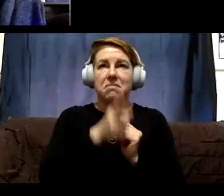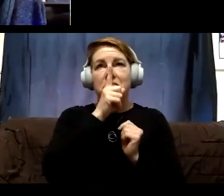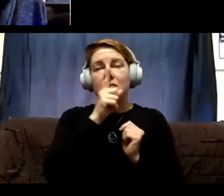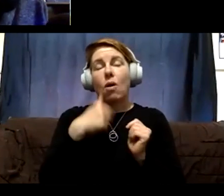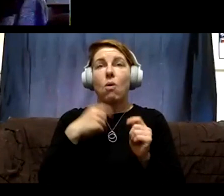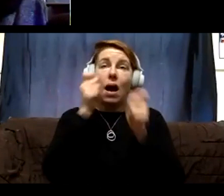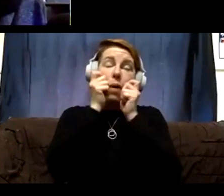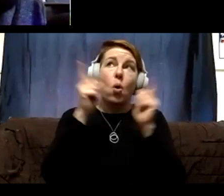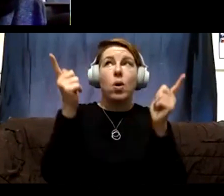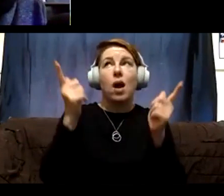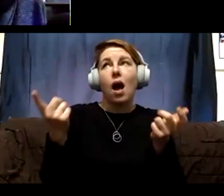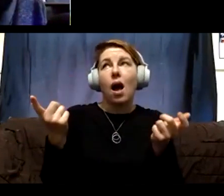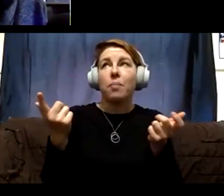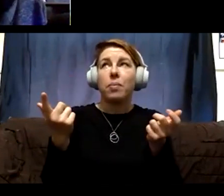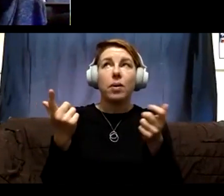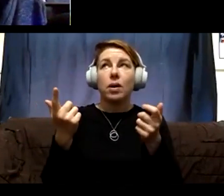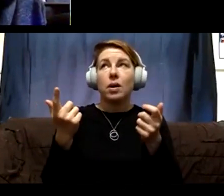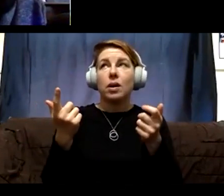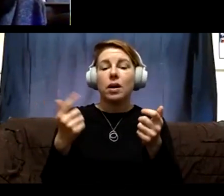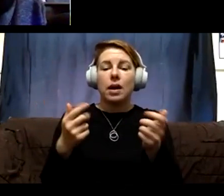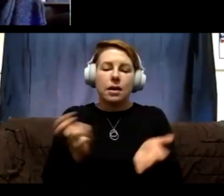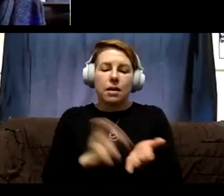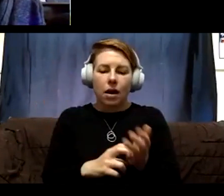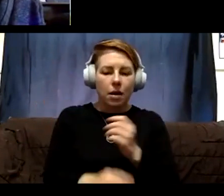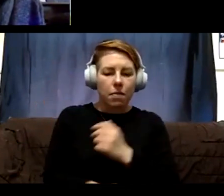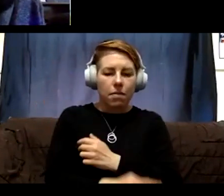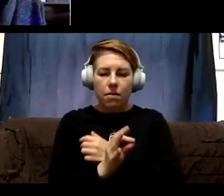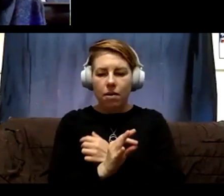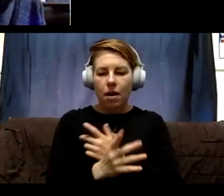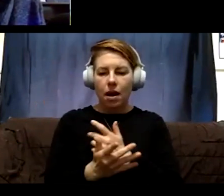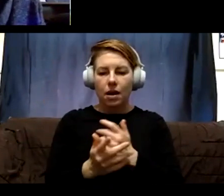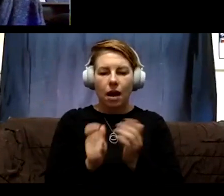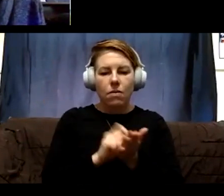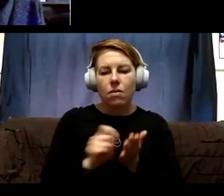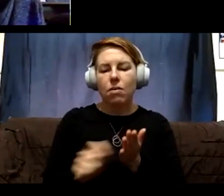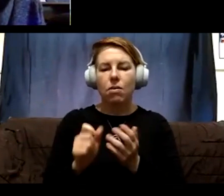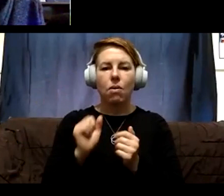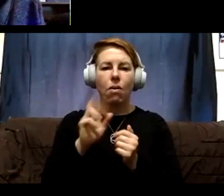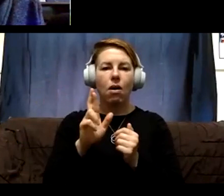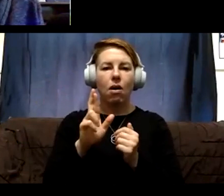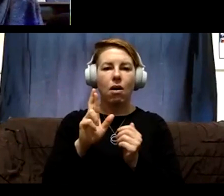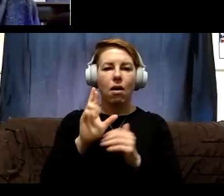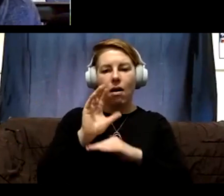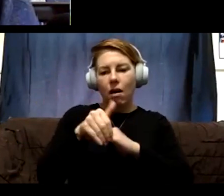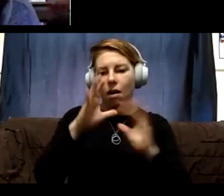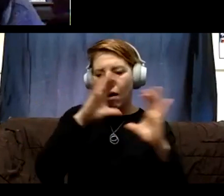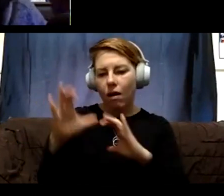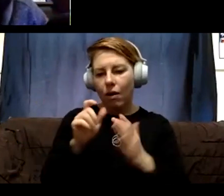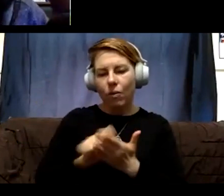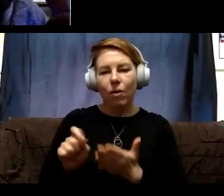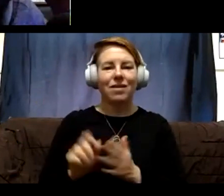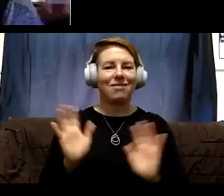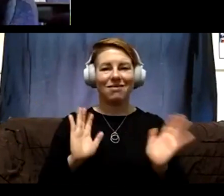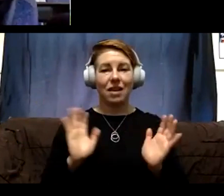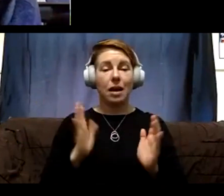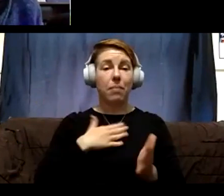up, super early every morning and that was my writing time, or, oh, I stayed up super late and that was always my writing time. No, like my writing time was